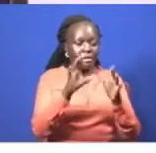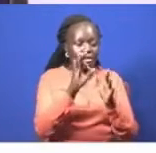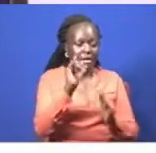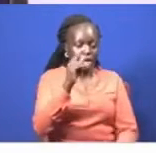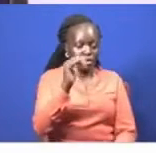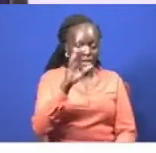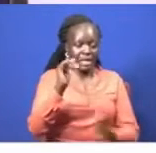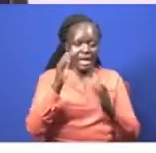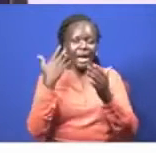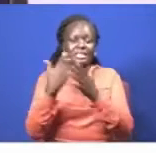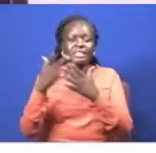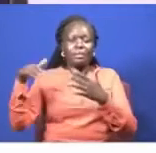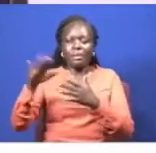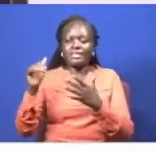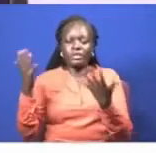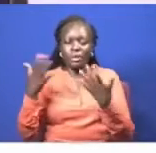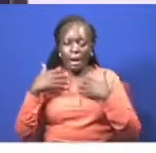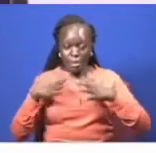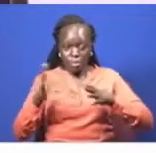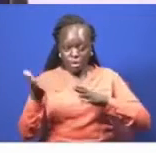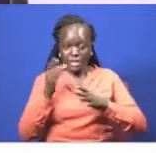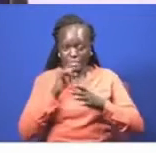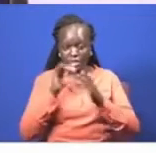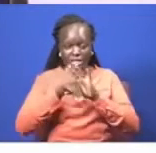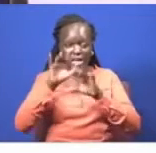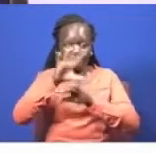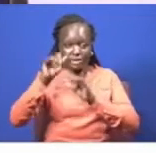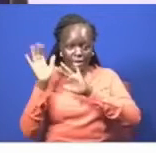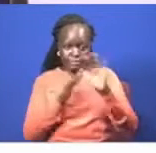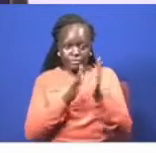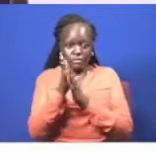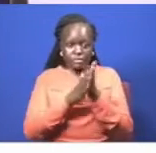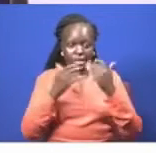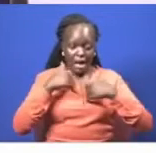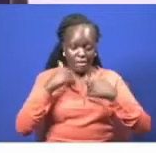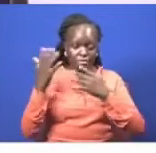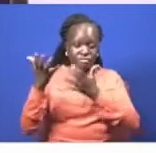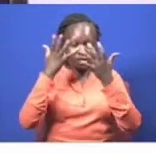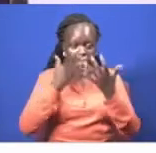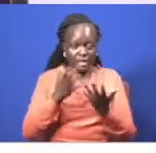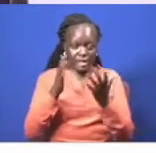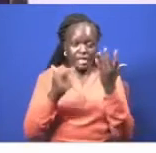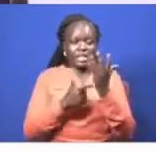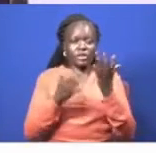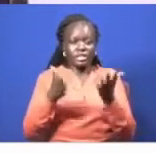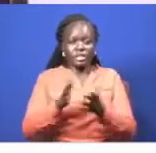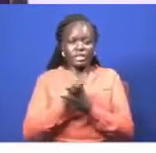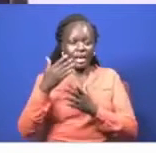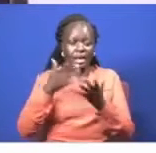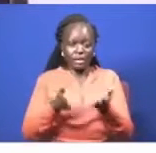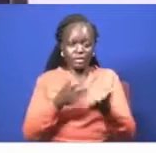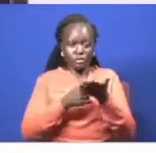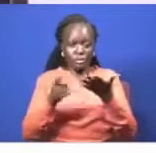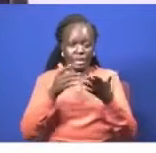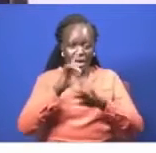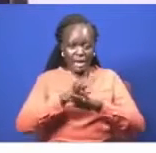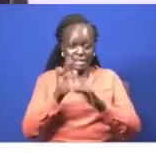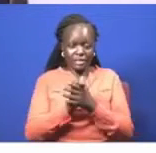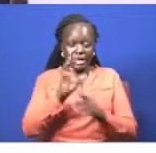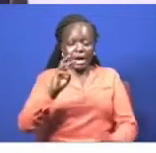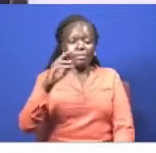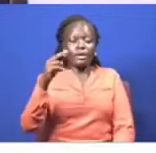the continent. Further discussions and interest of bringing in technology here. Early this week, the